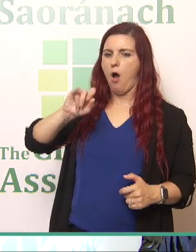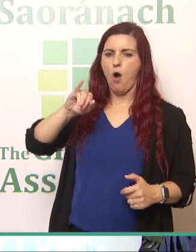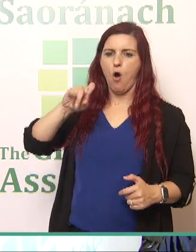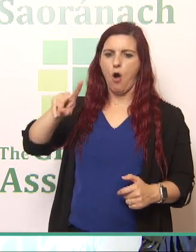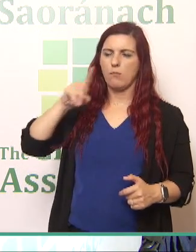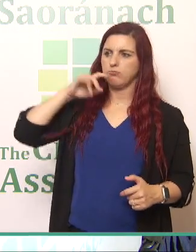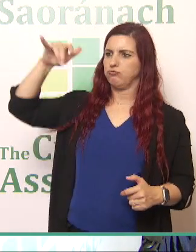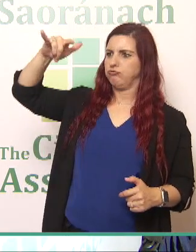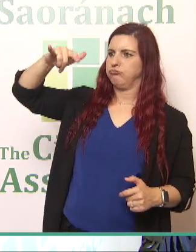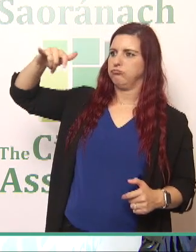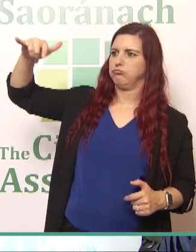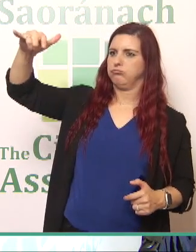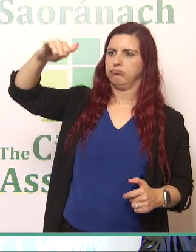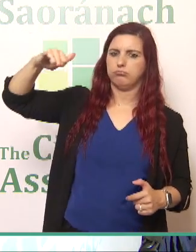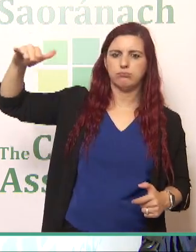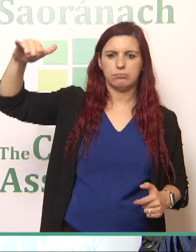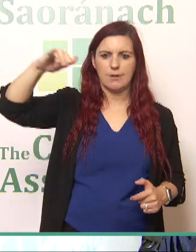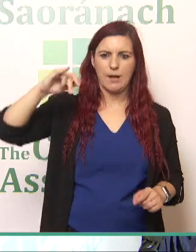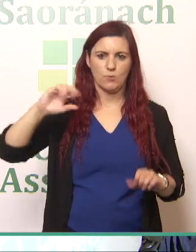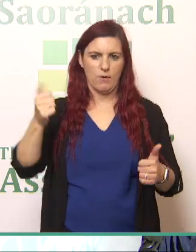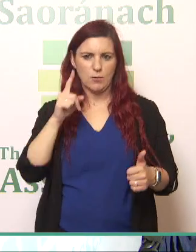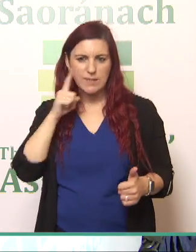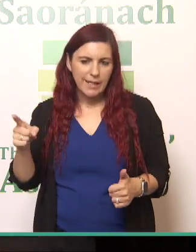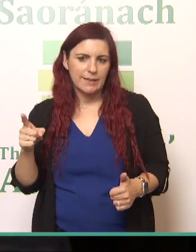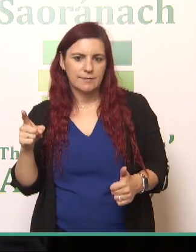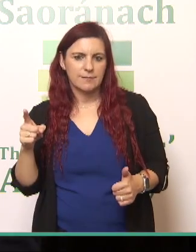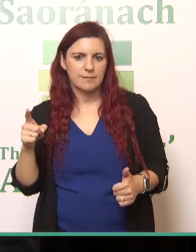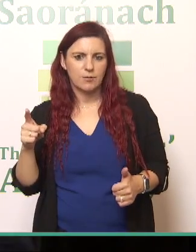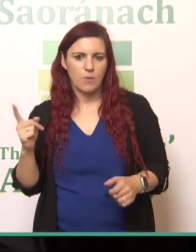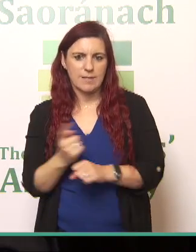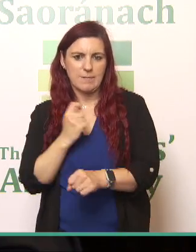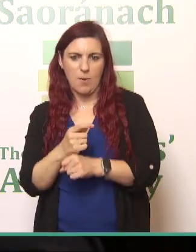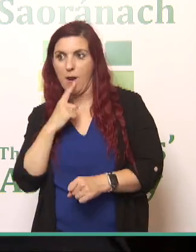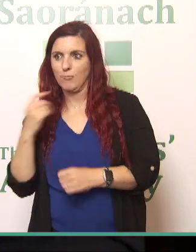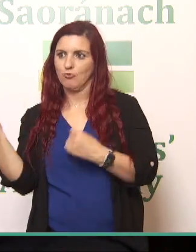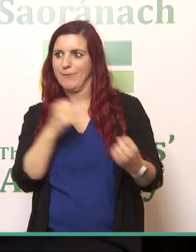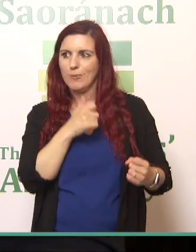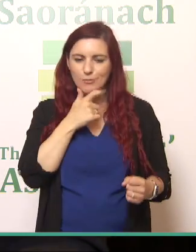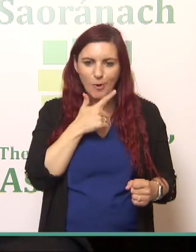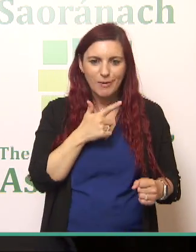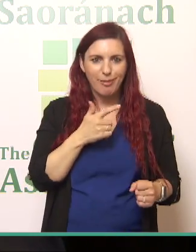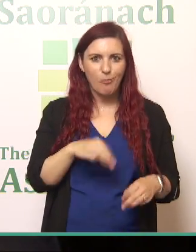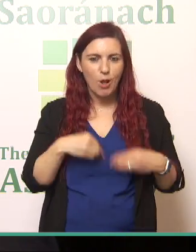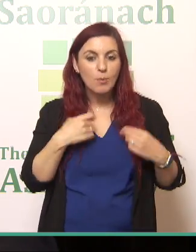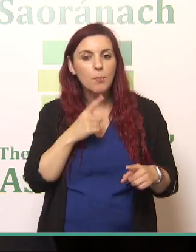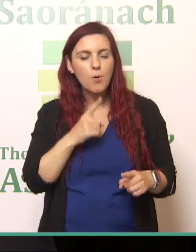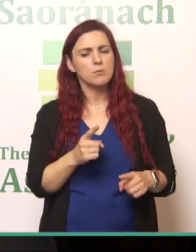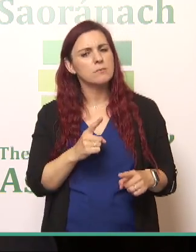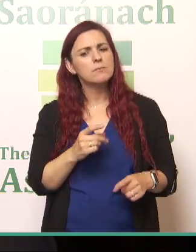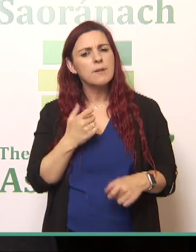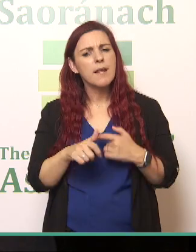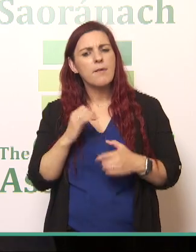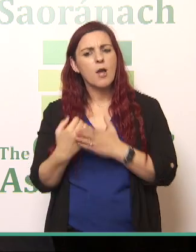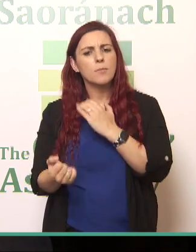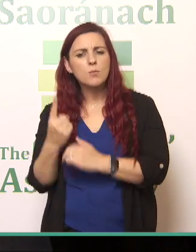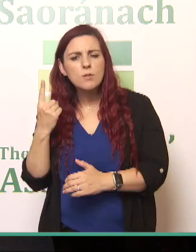there. And it was great to see on an ironic morning when I am coming up to speak with you. But it was also, you know, wonderful to have the opportunity to listen to the